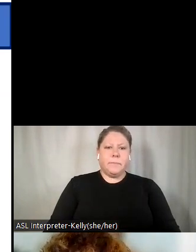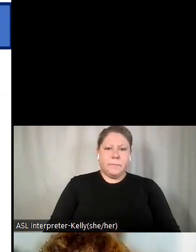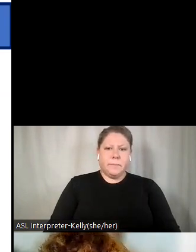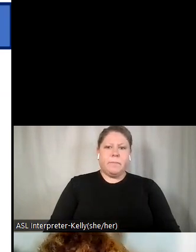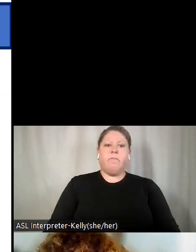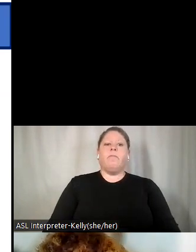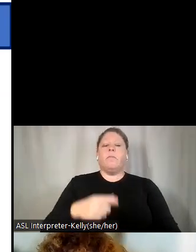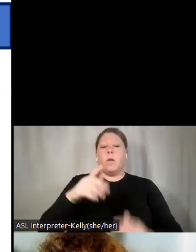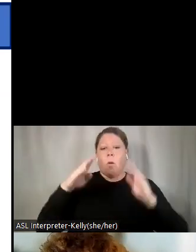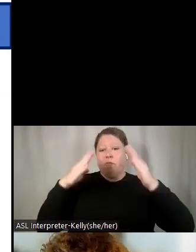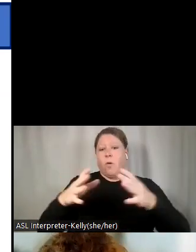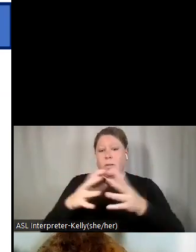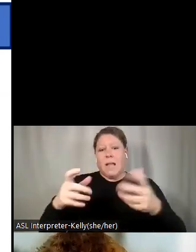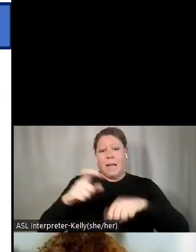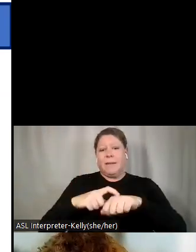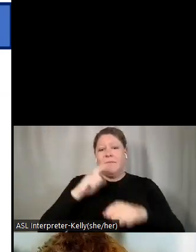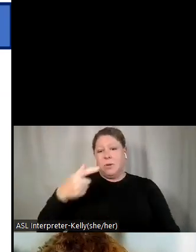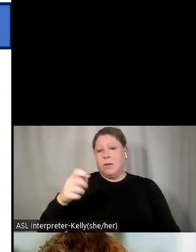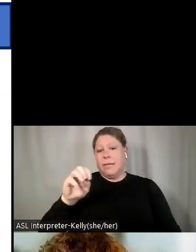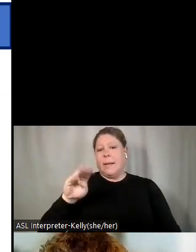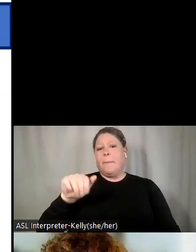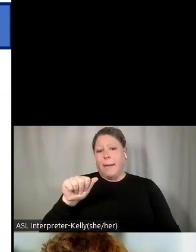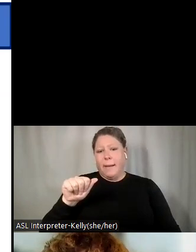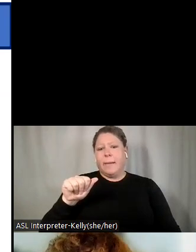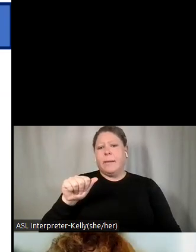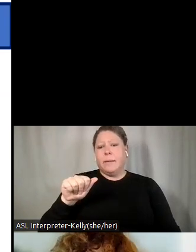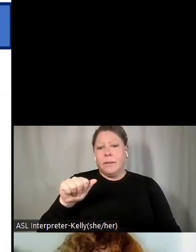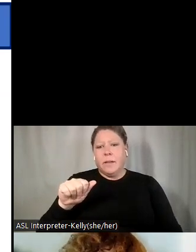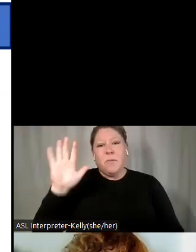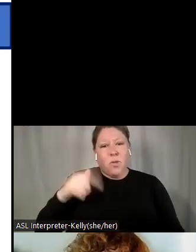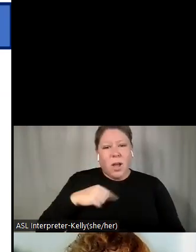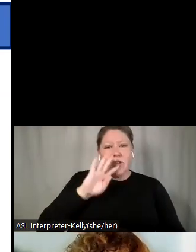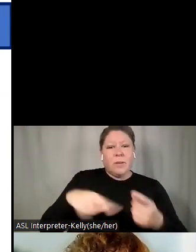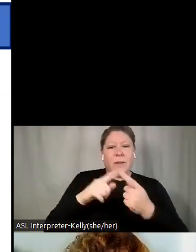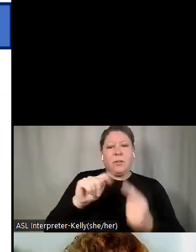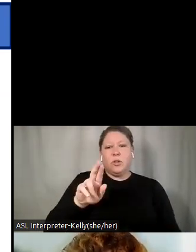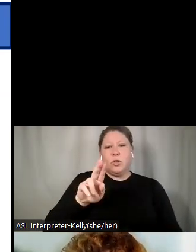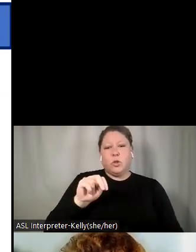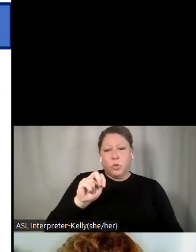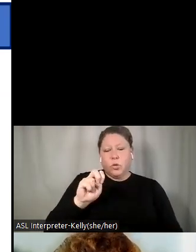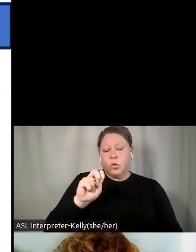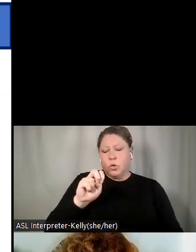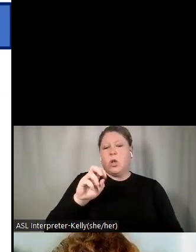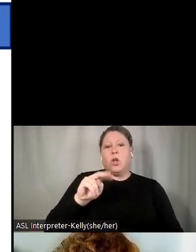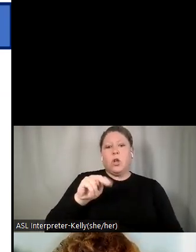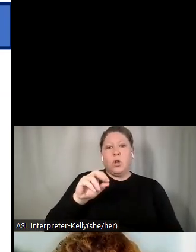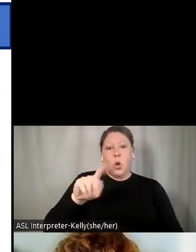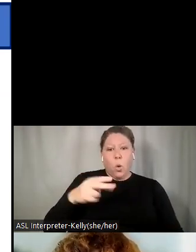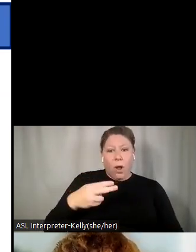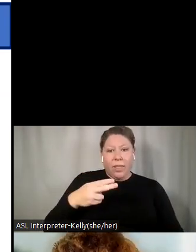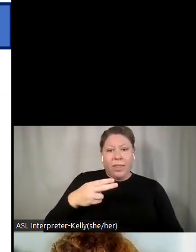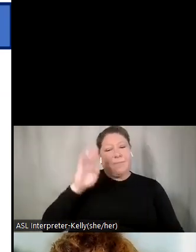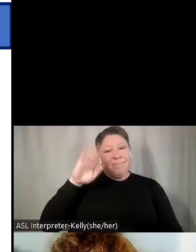Gemba. And as you saw earlier when I talked about the True North Compass, the go and see element of the Toyota management system being such a